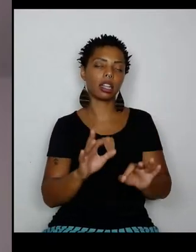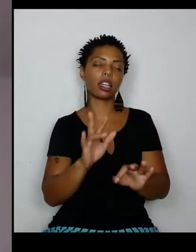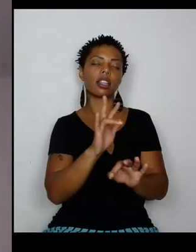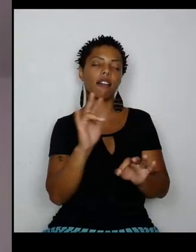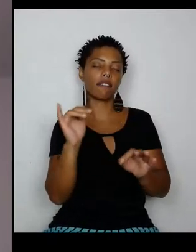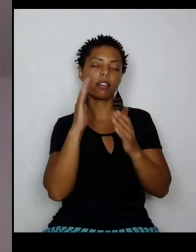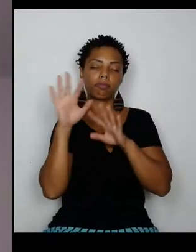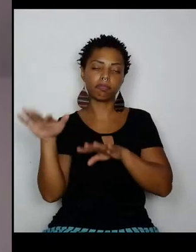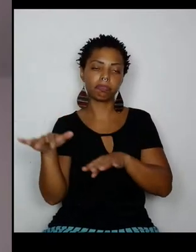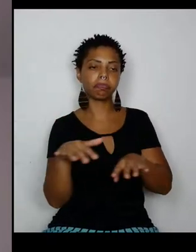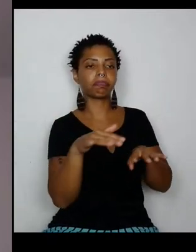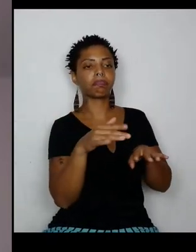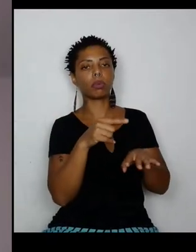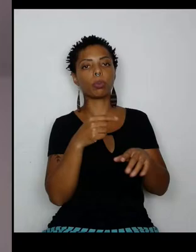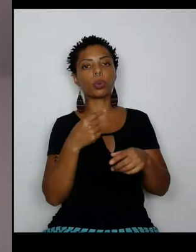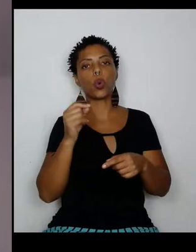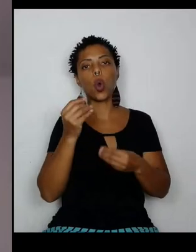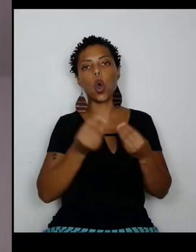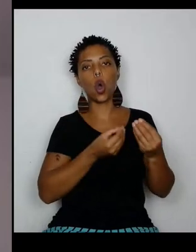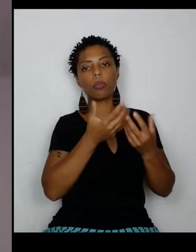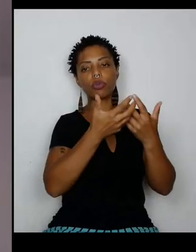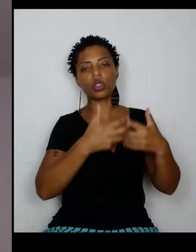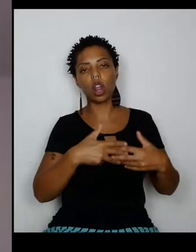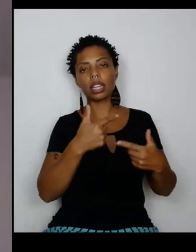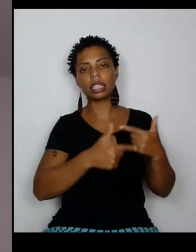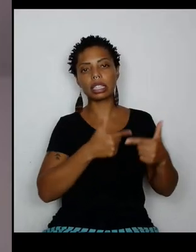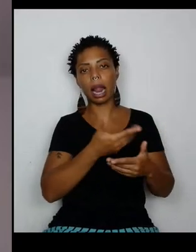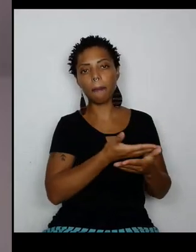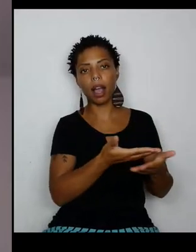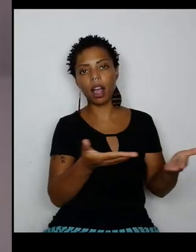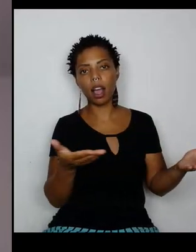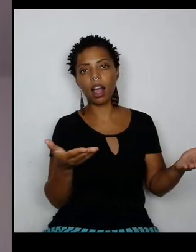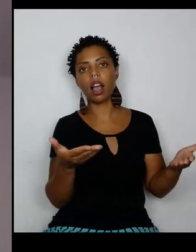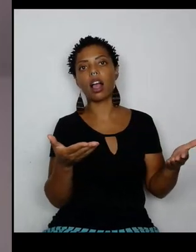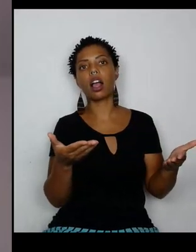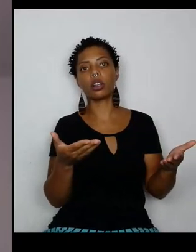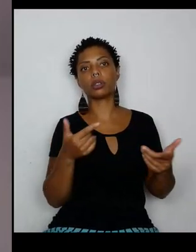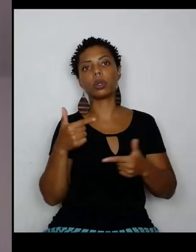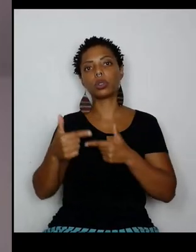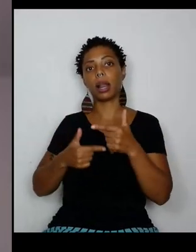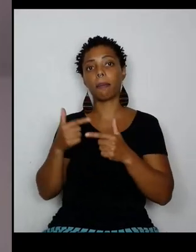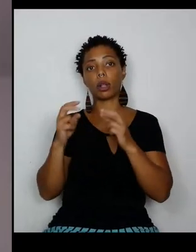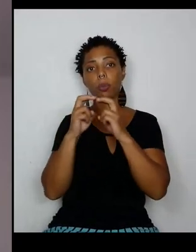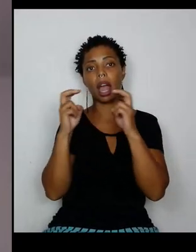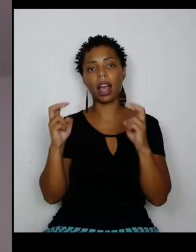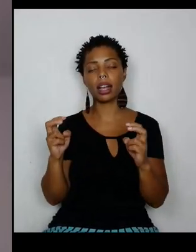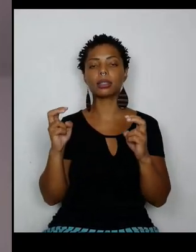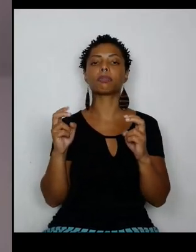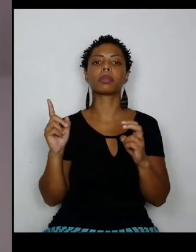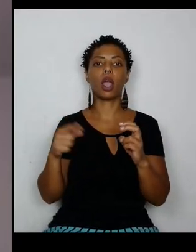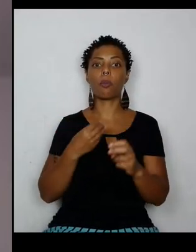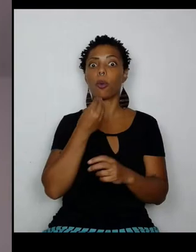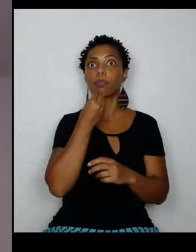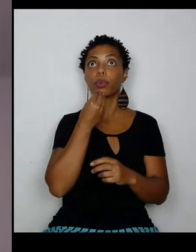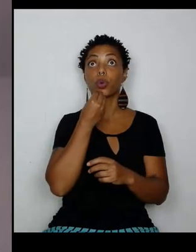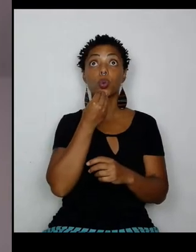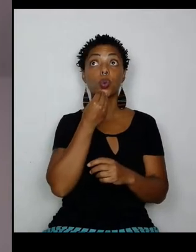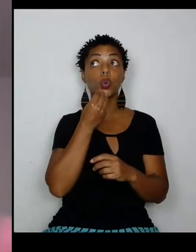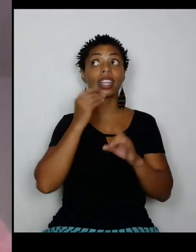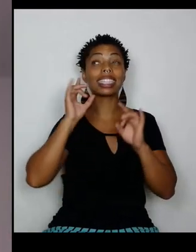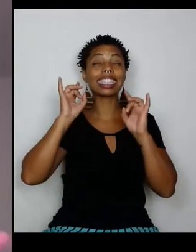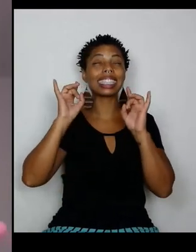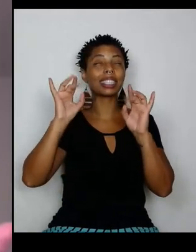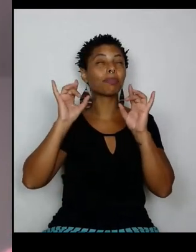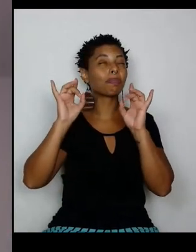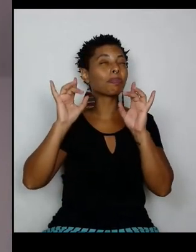we are certainly going to highlight the way this artwork dialogues with masks work this is quite a